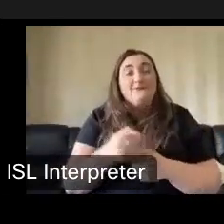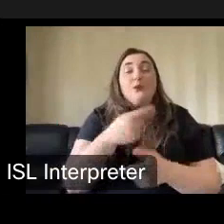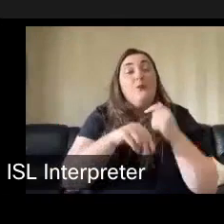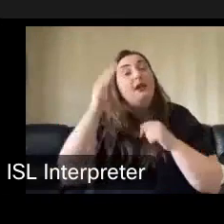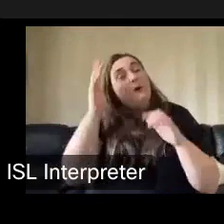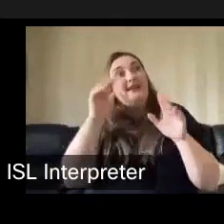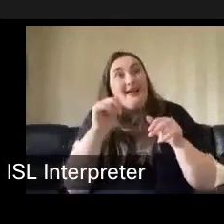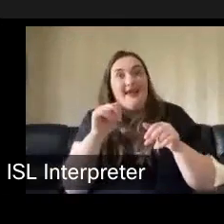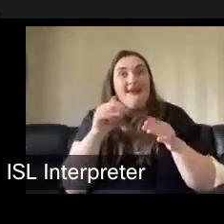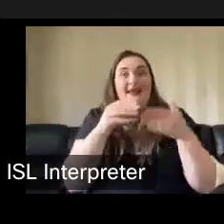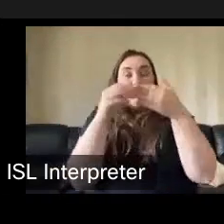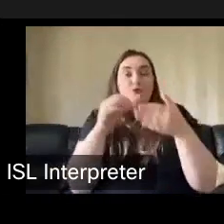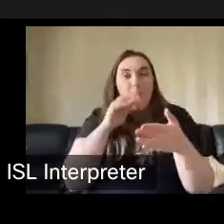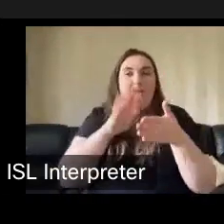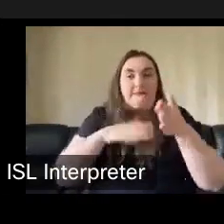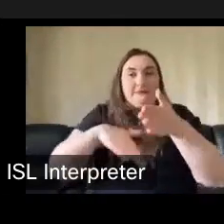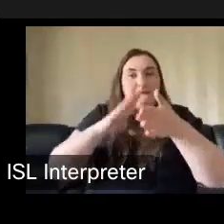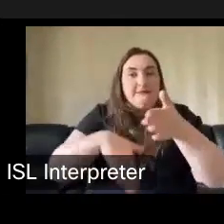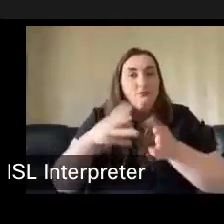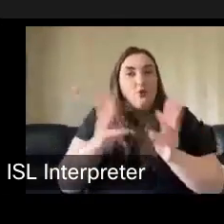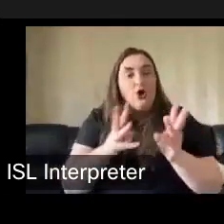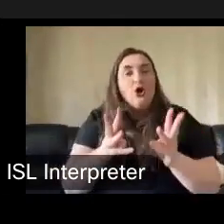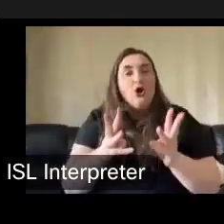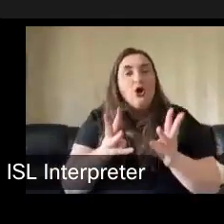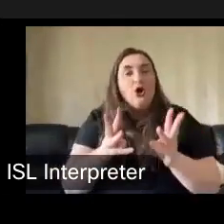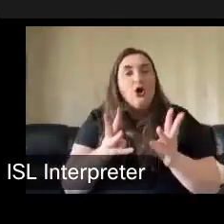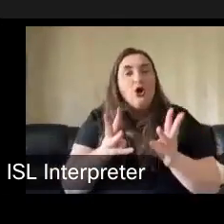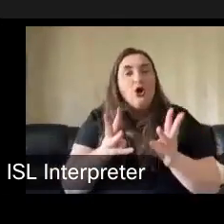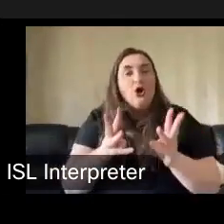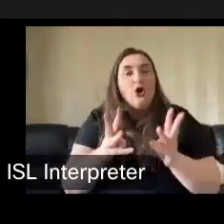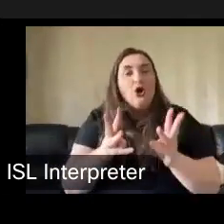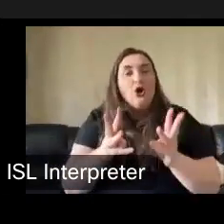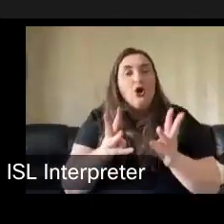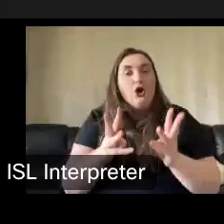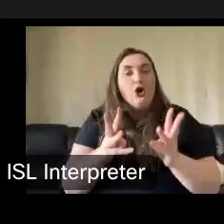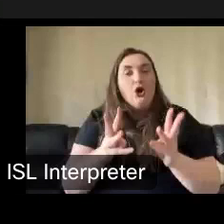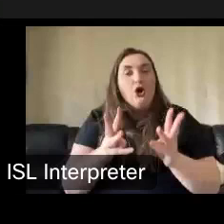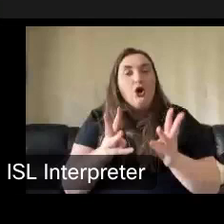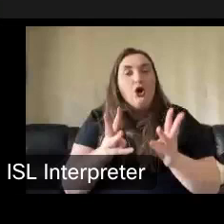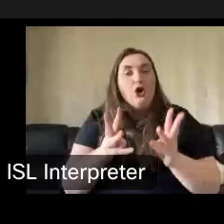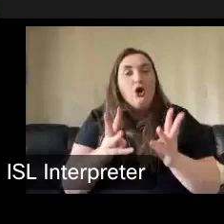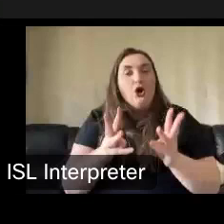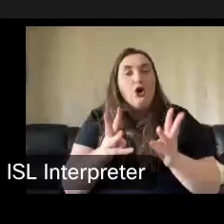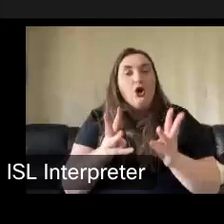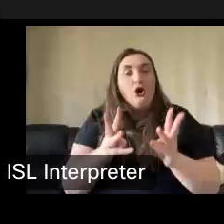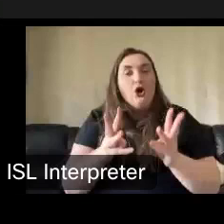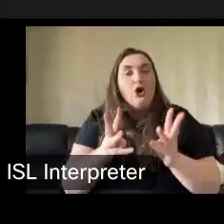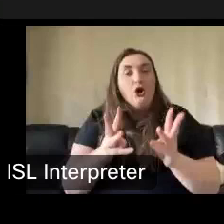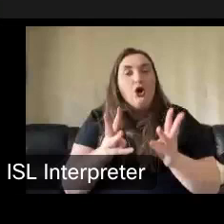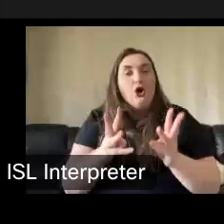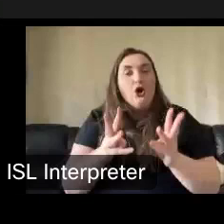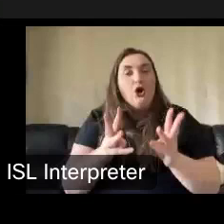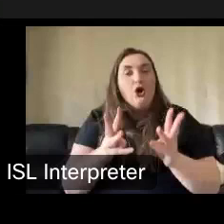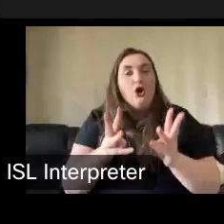to absenteeism, to the notion of presenteeism, to capacity issues, to impacts for the climate